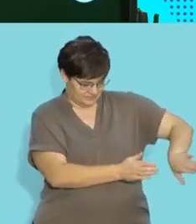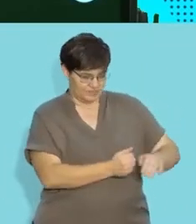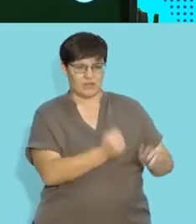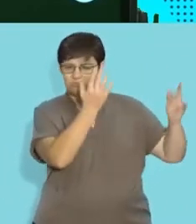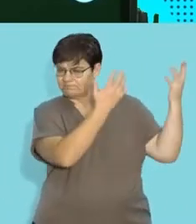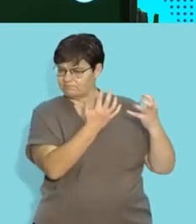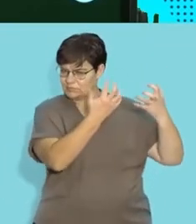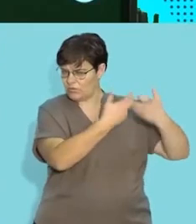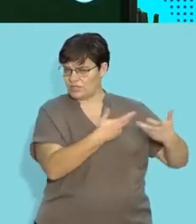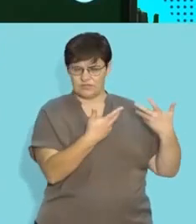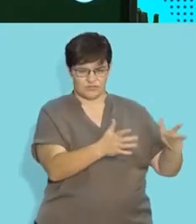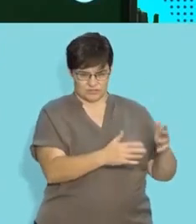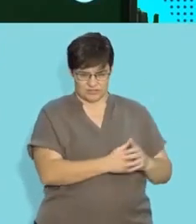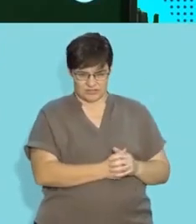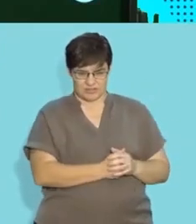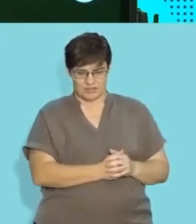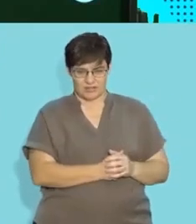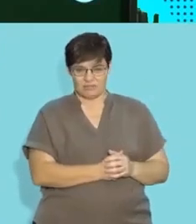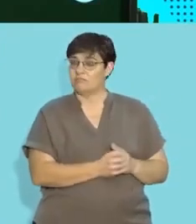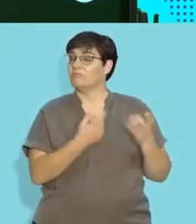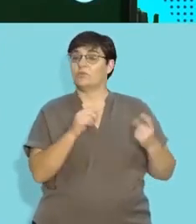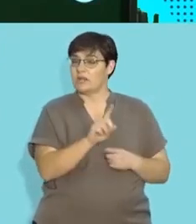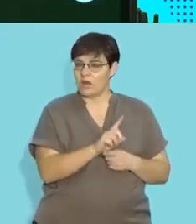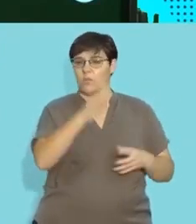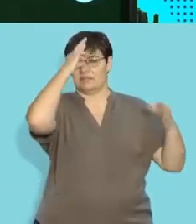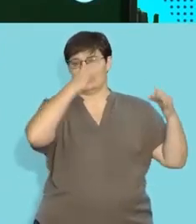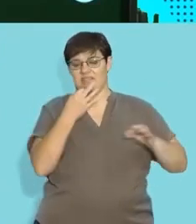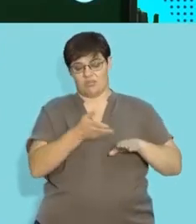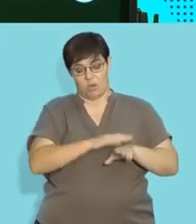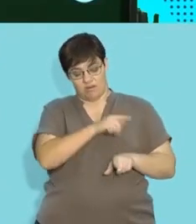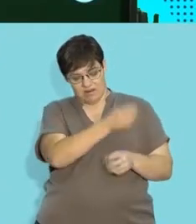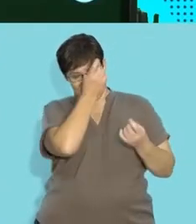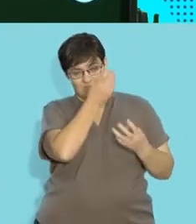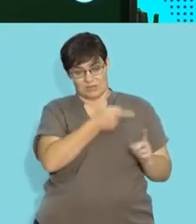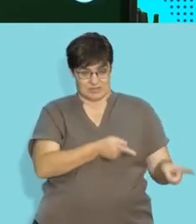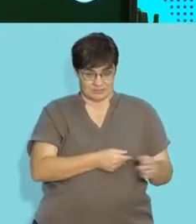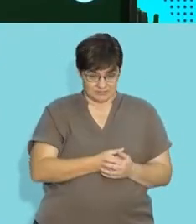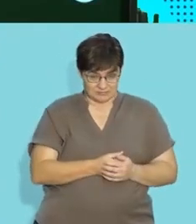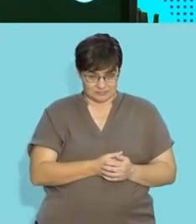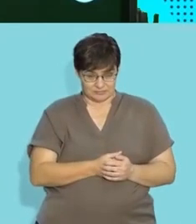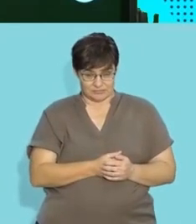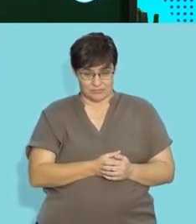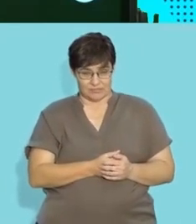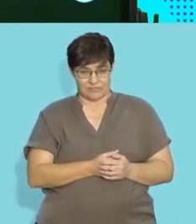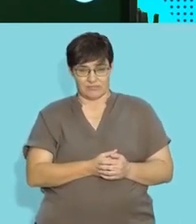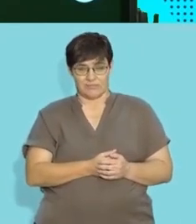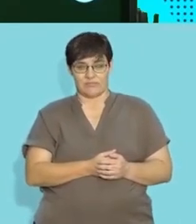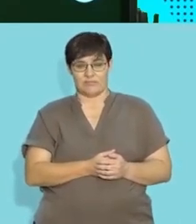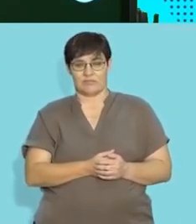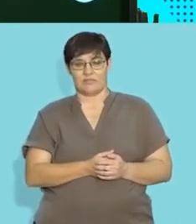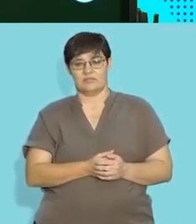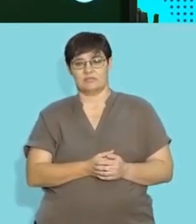correlation. And what do we do? Making decisions using statistics, okay? So